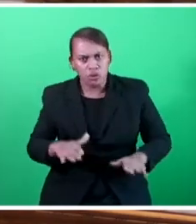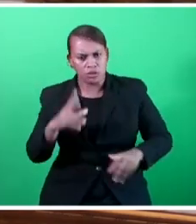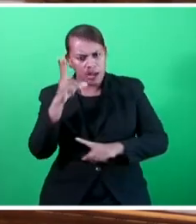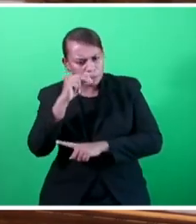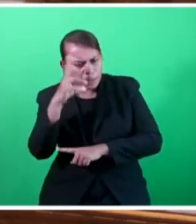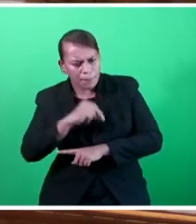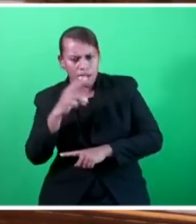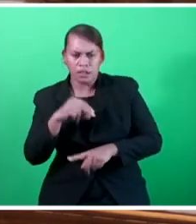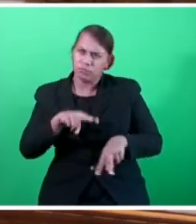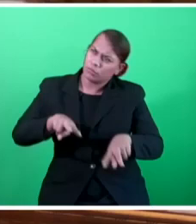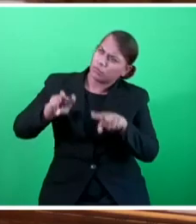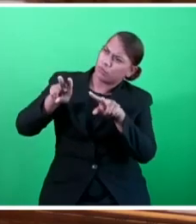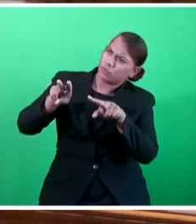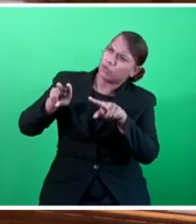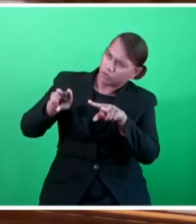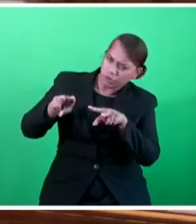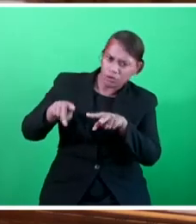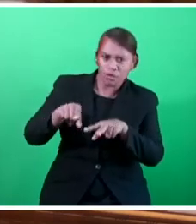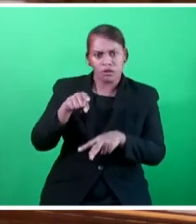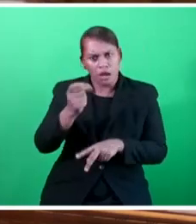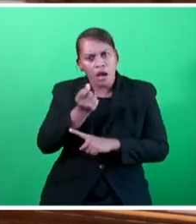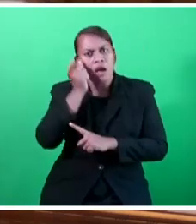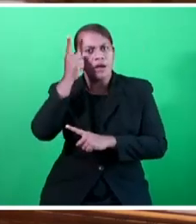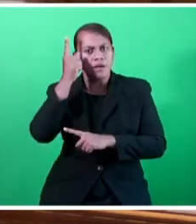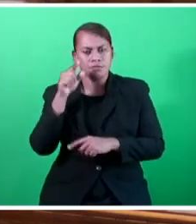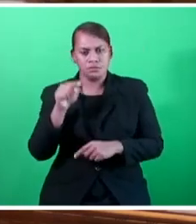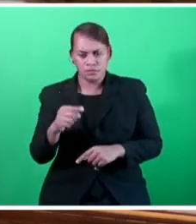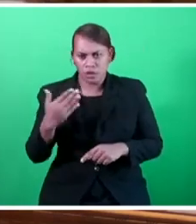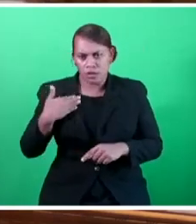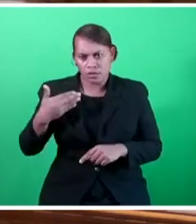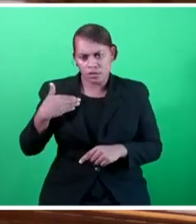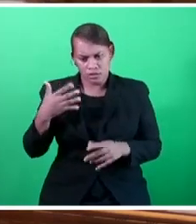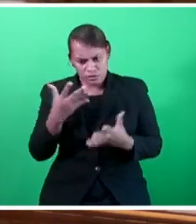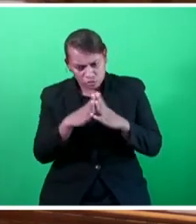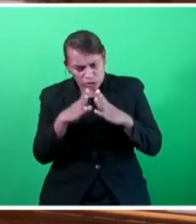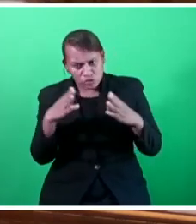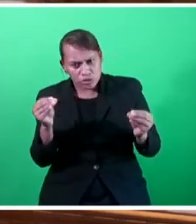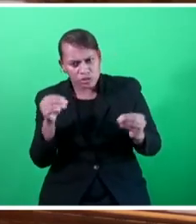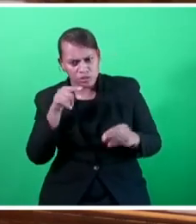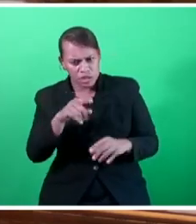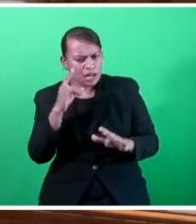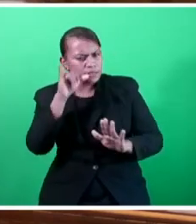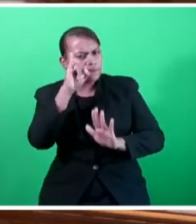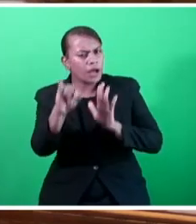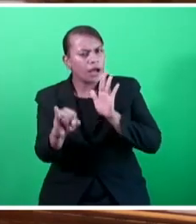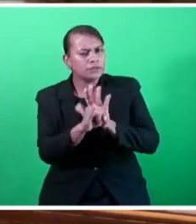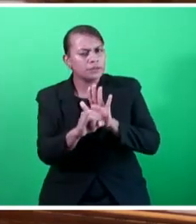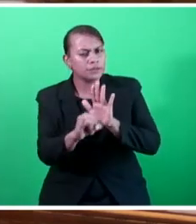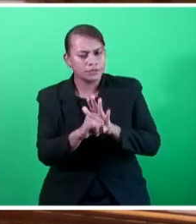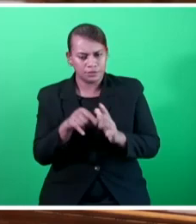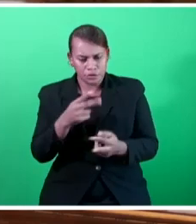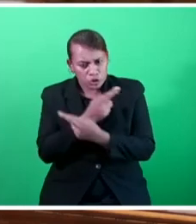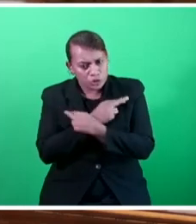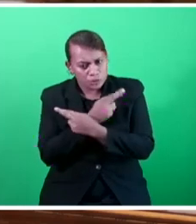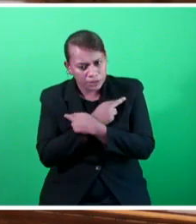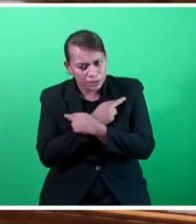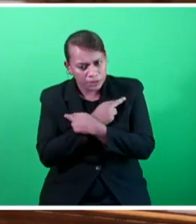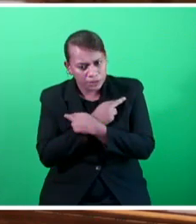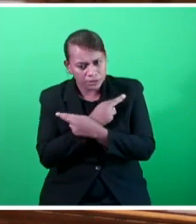the capacity to create healthy sexual identities and respectful, equal, intimate relationships. It